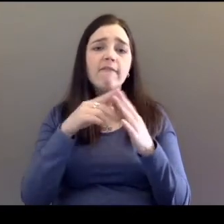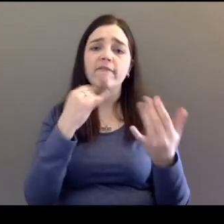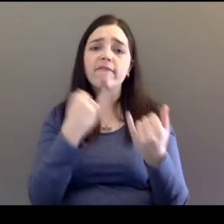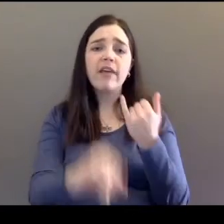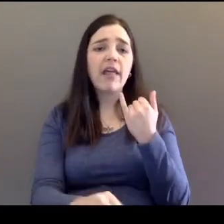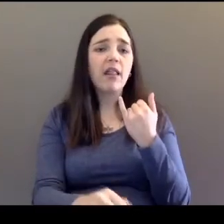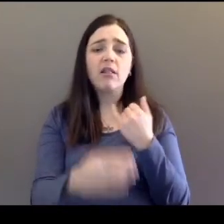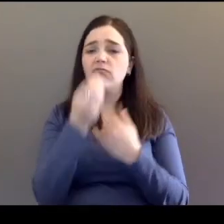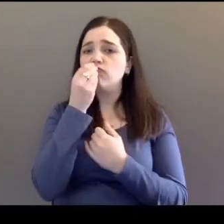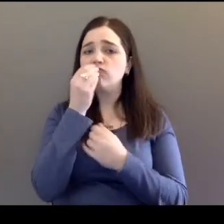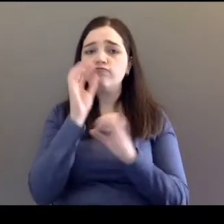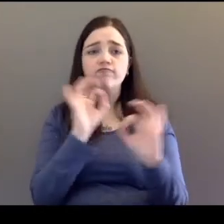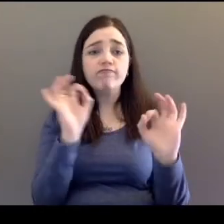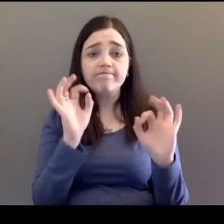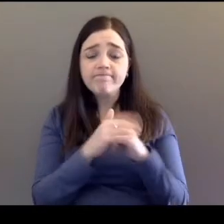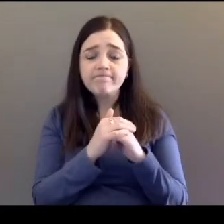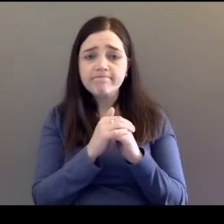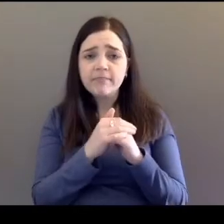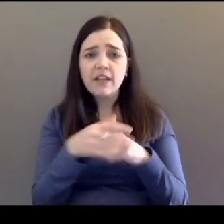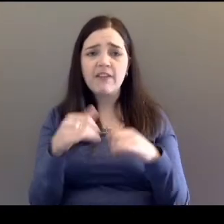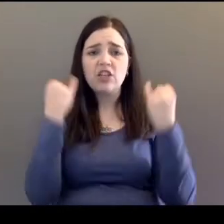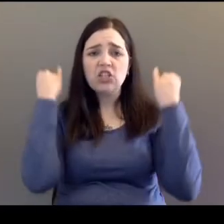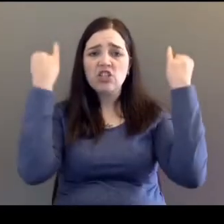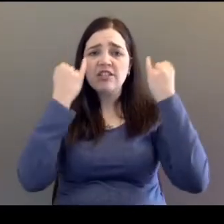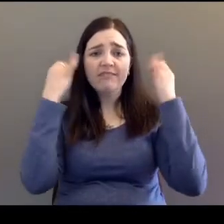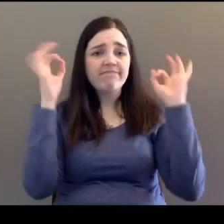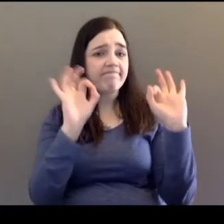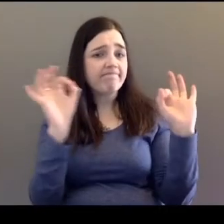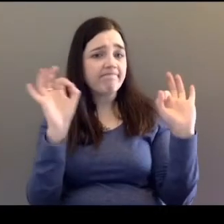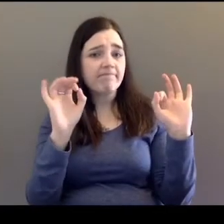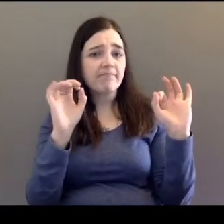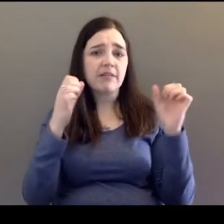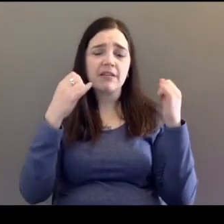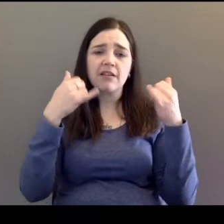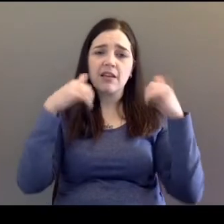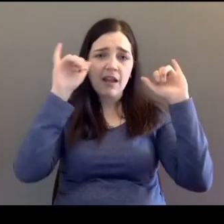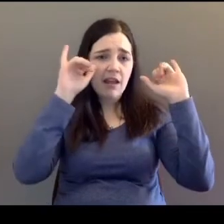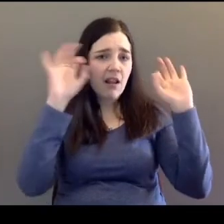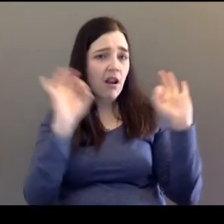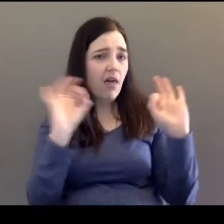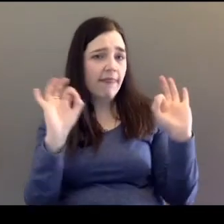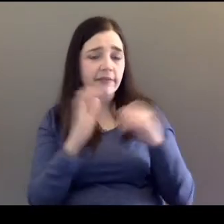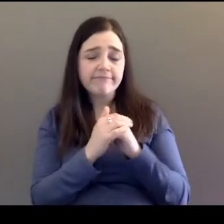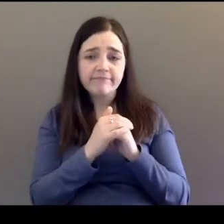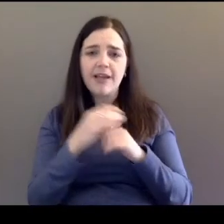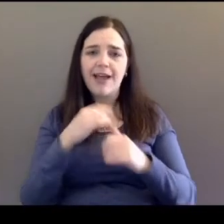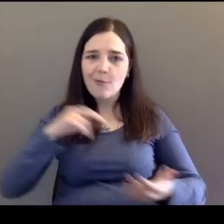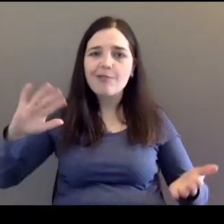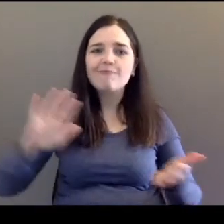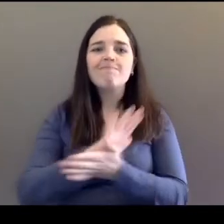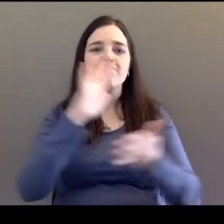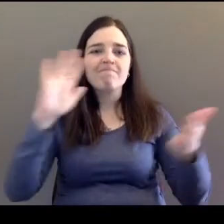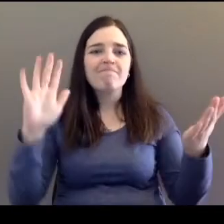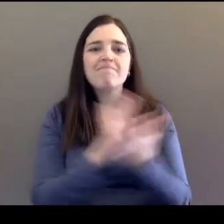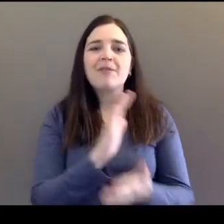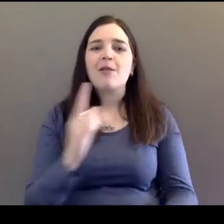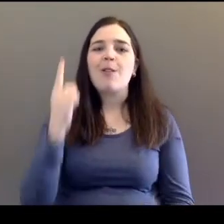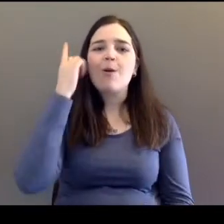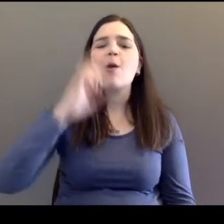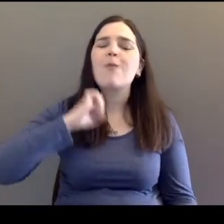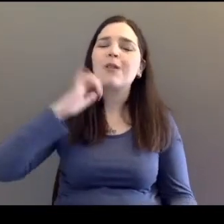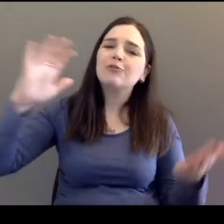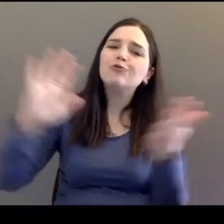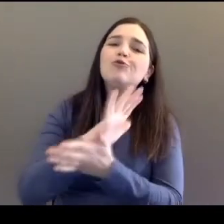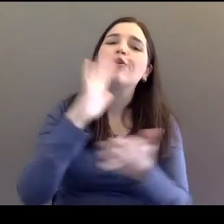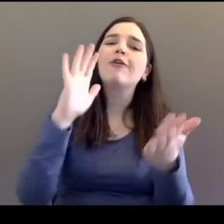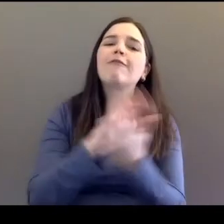produce no food, even if there are no sheep in the pen and no cattle in the stalls, yet I will rejoice in the Lord. I will be joyful in God